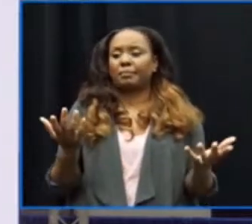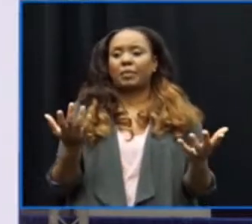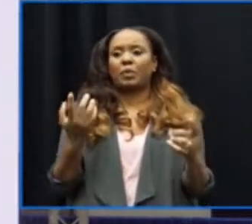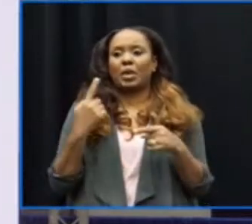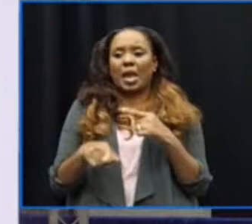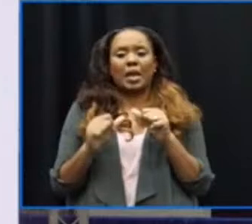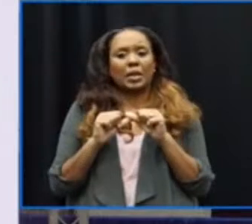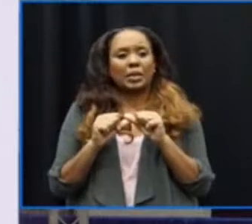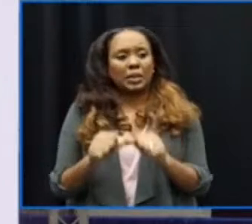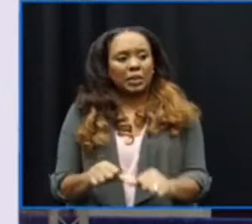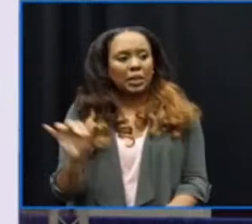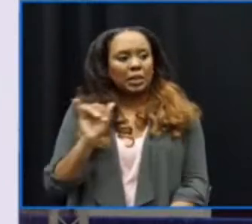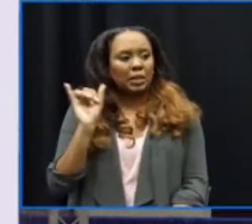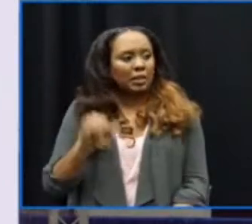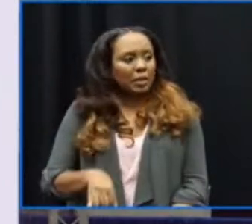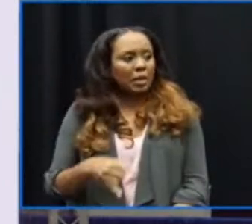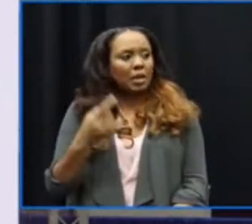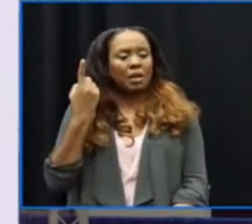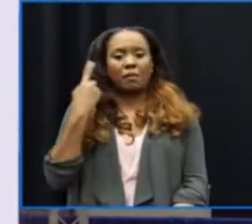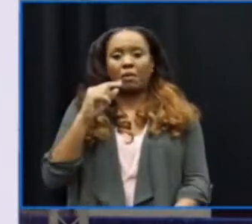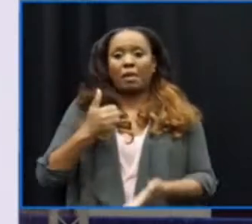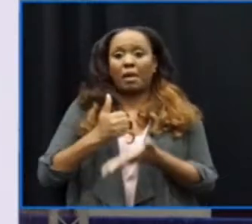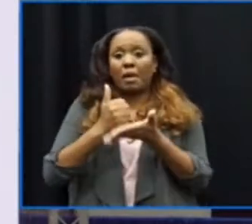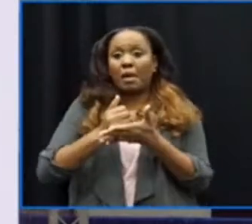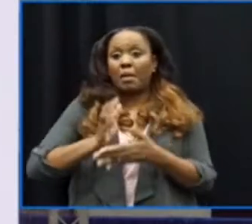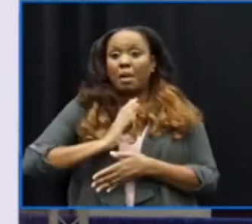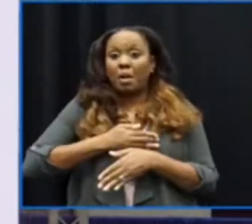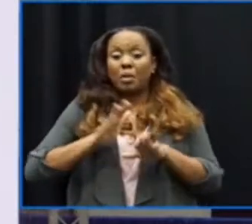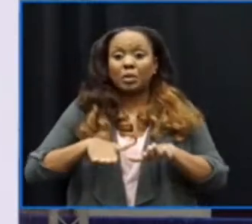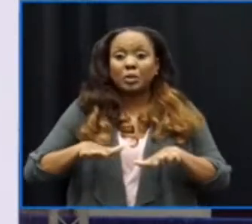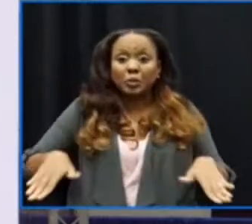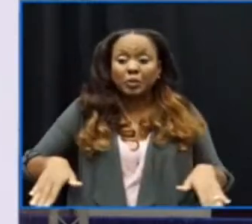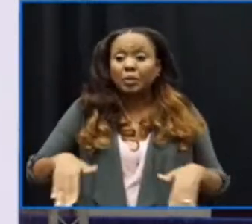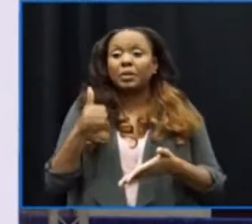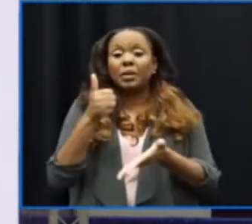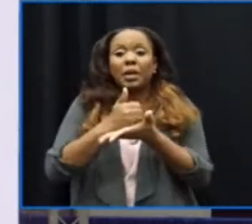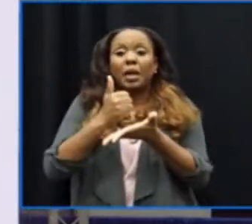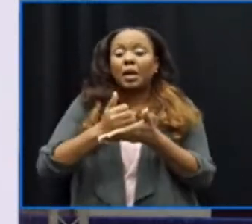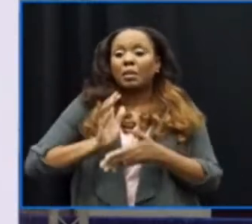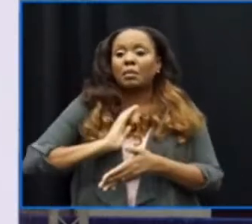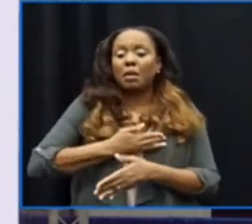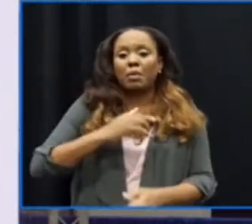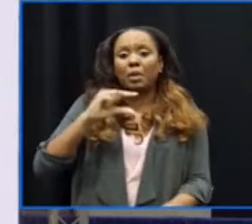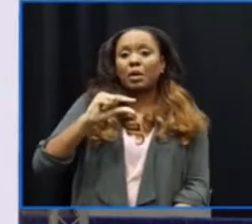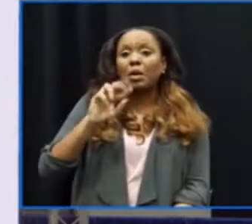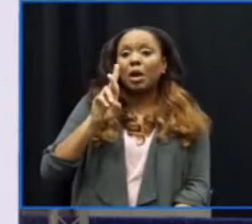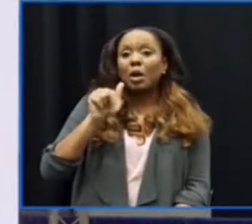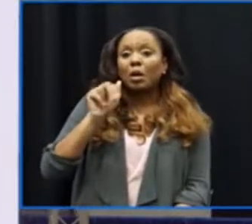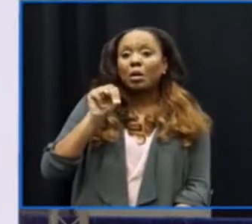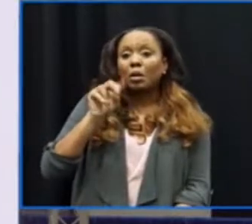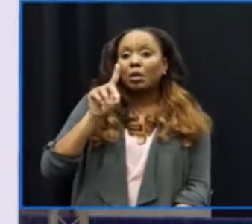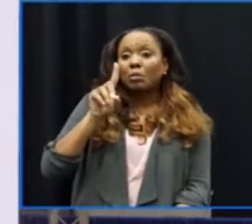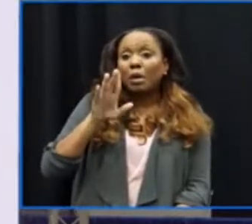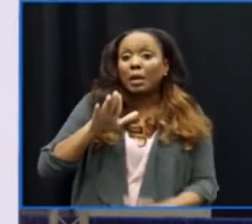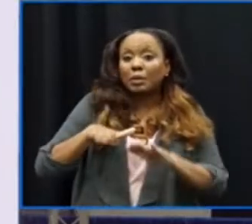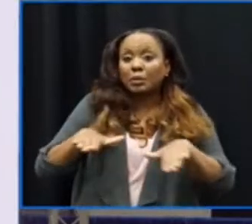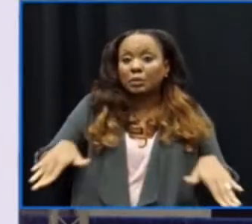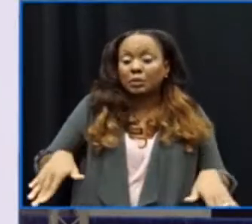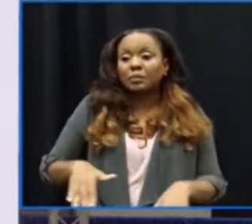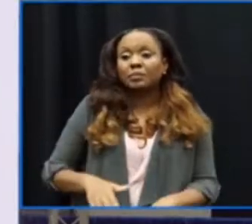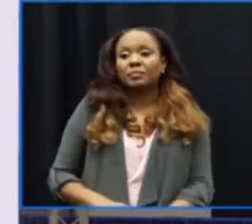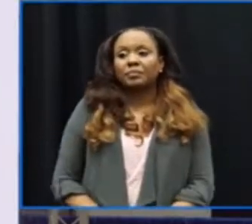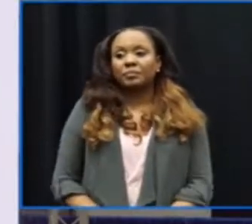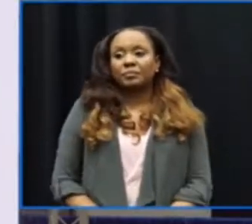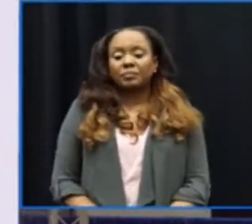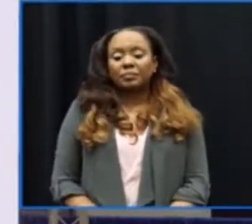but definitely not for our children and grandchildren. And as I mentioned earlier, NIS promises are long-term, and